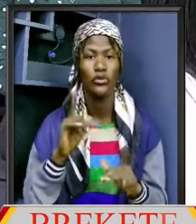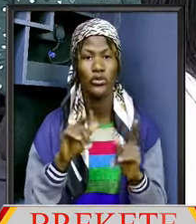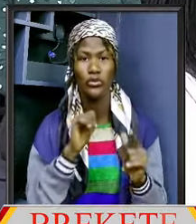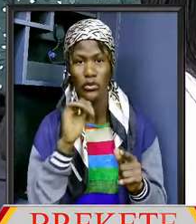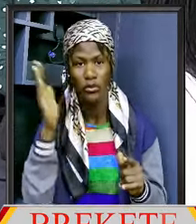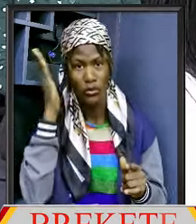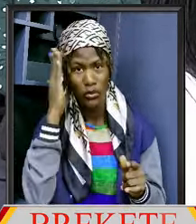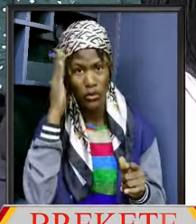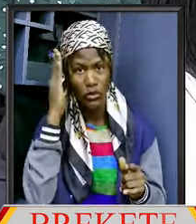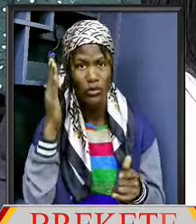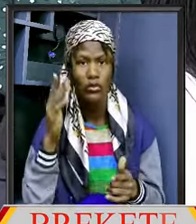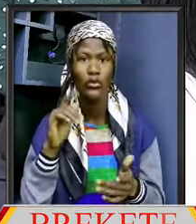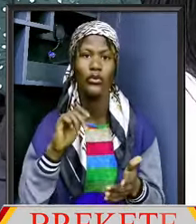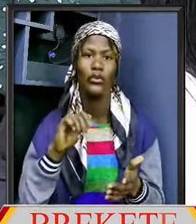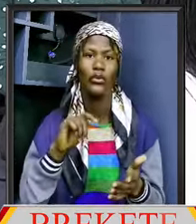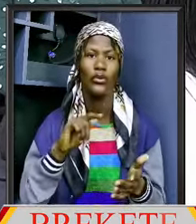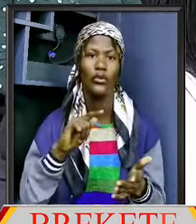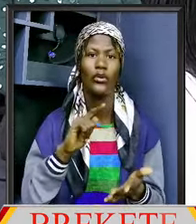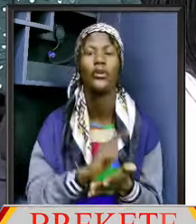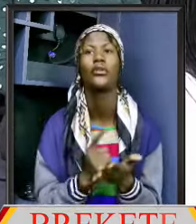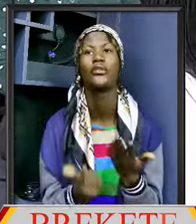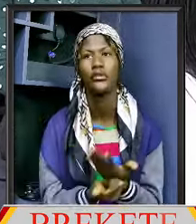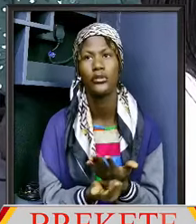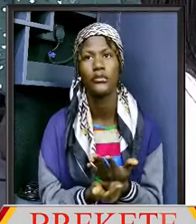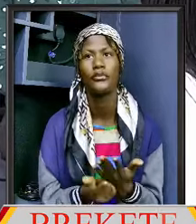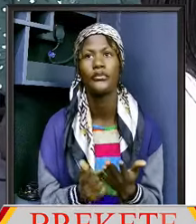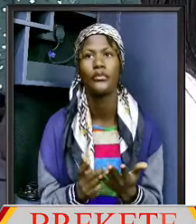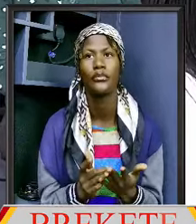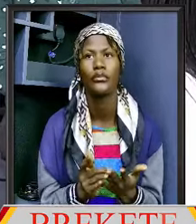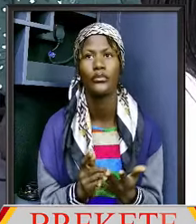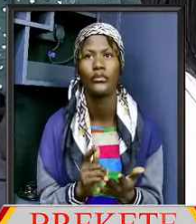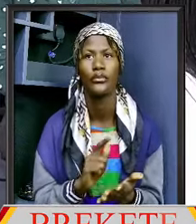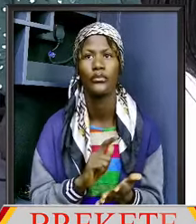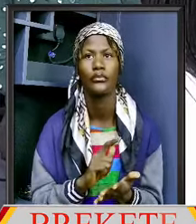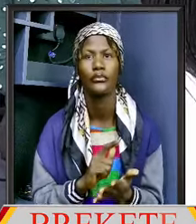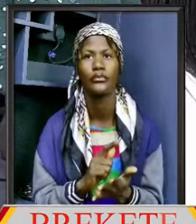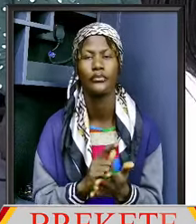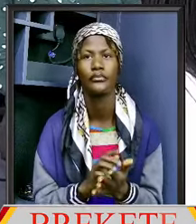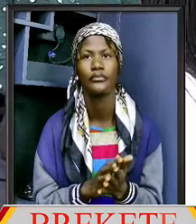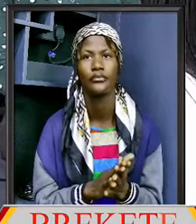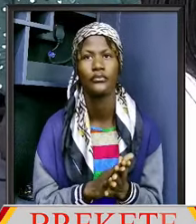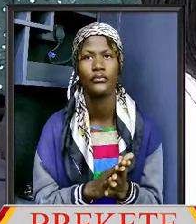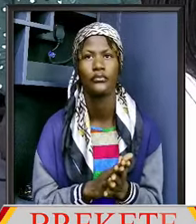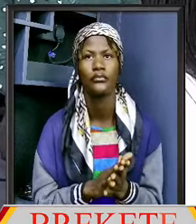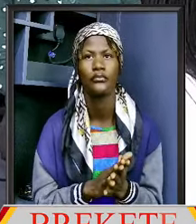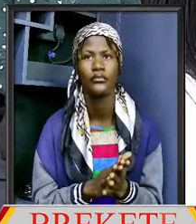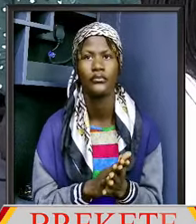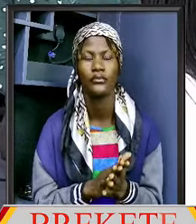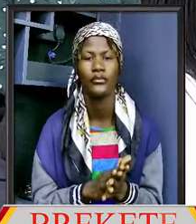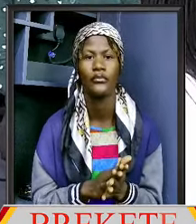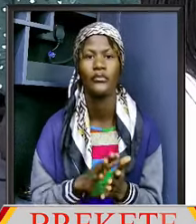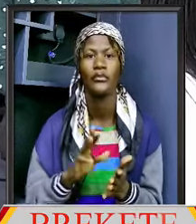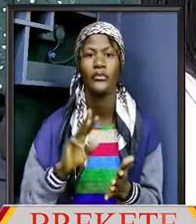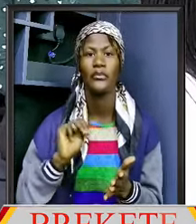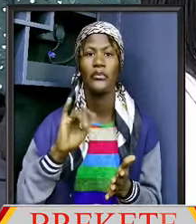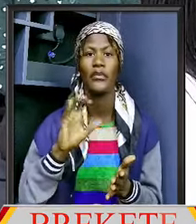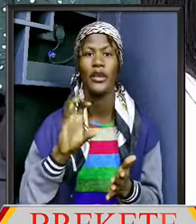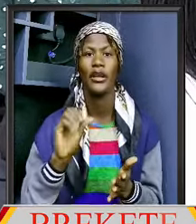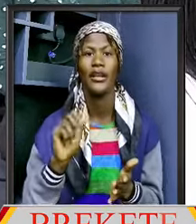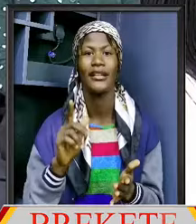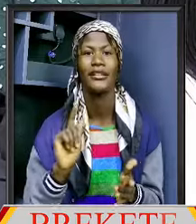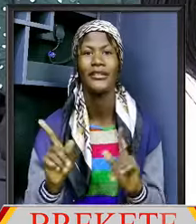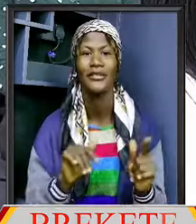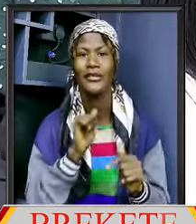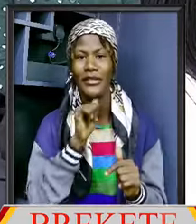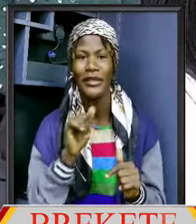I thought, say, before NATA, arrange their member, give them uniform. Mechanic be not allow us no mad